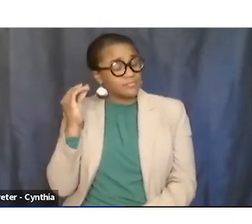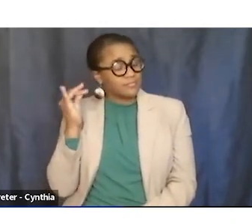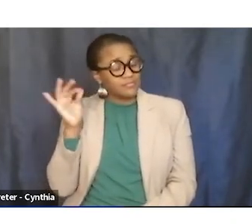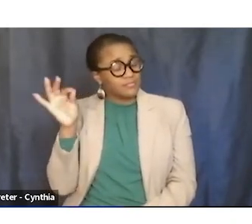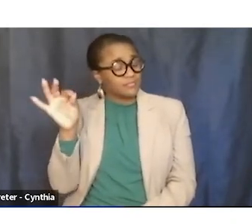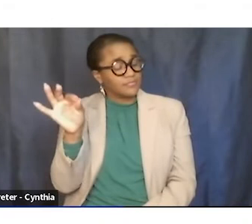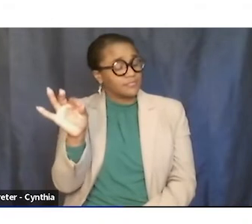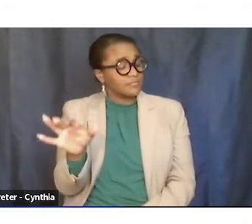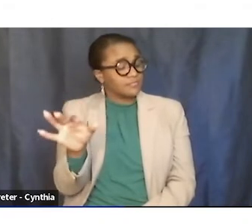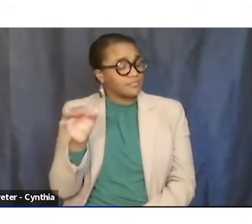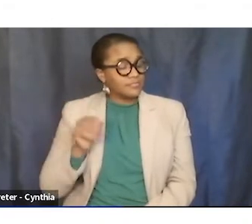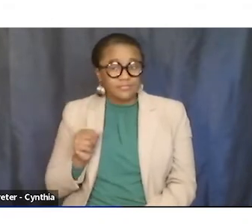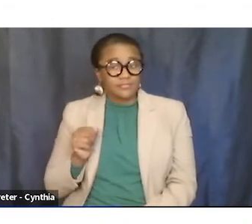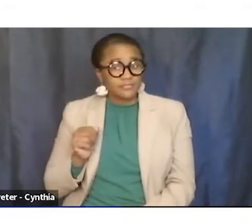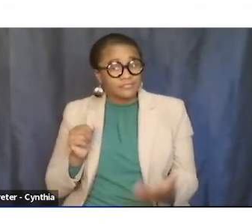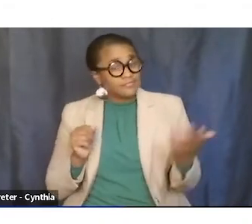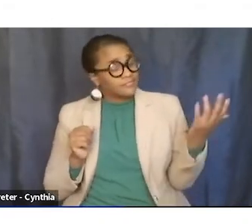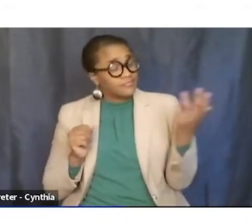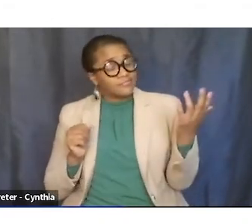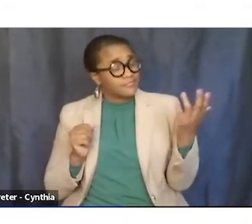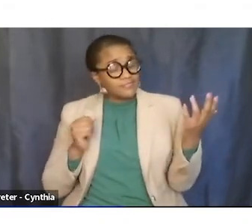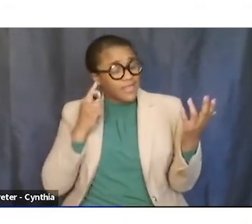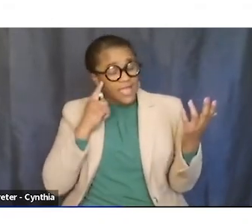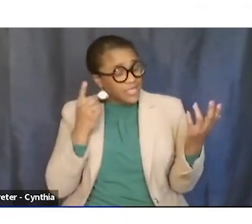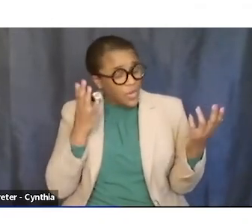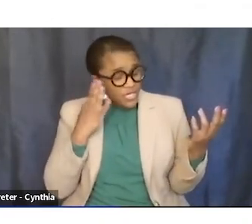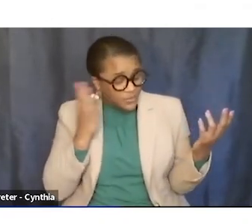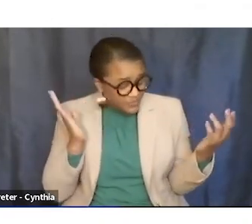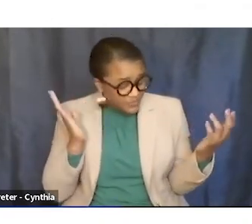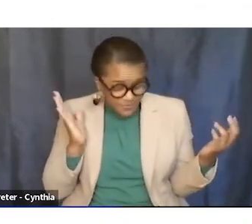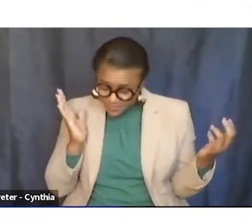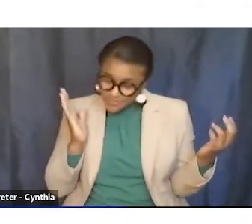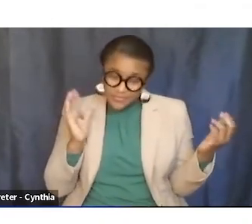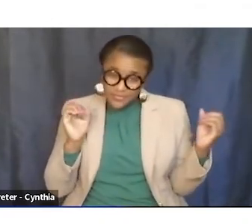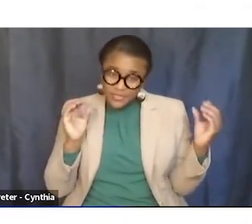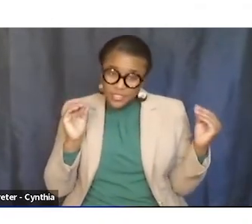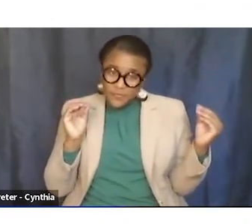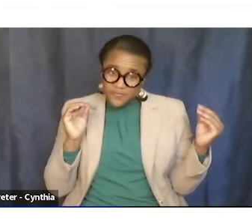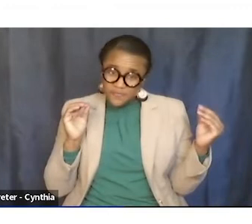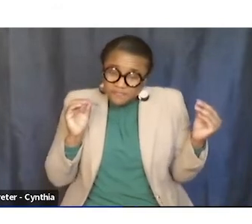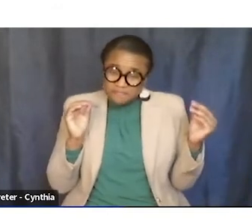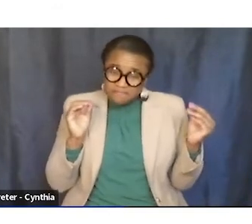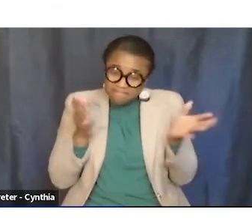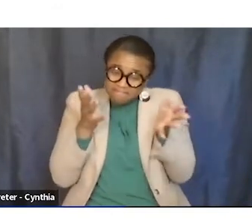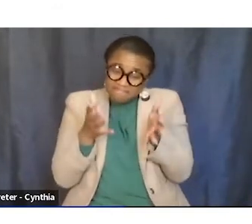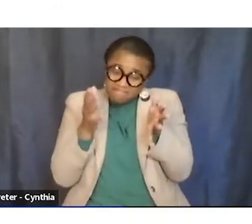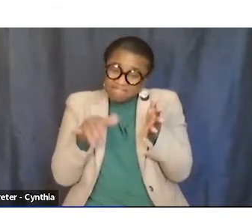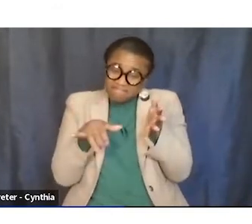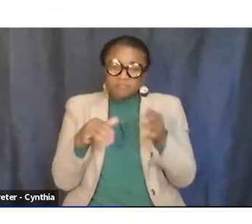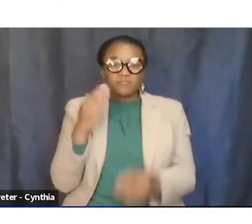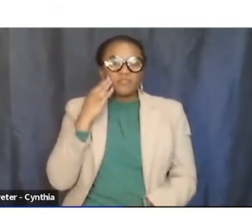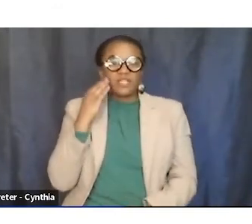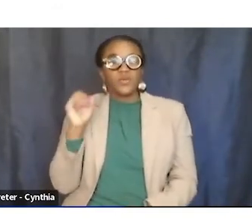You know, I think we know. So I'm going to leave that there. I know shadow banning is a